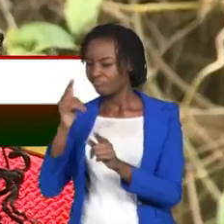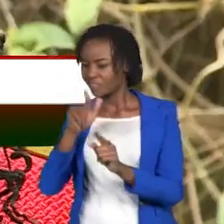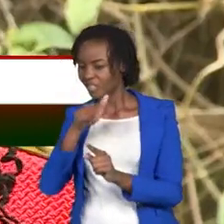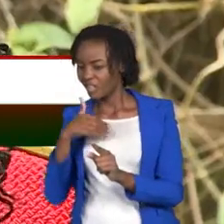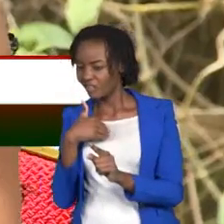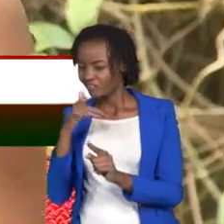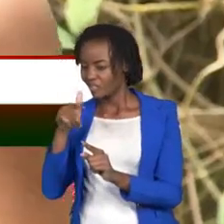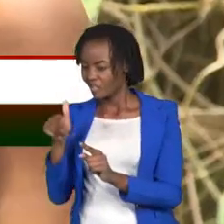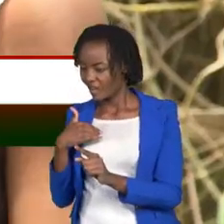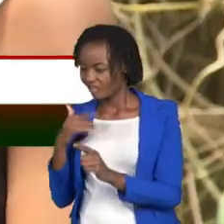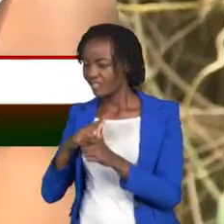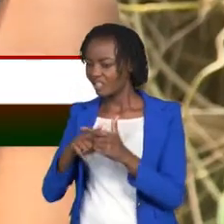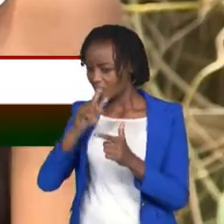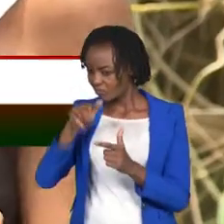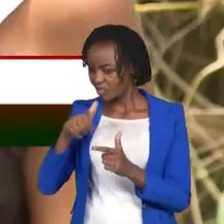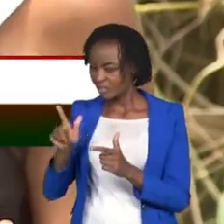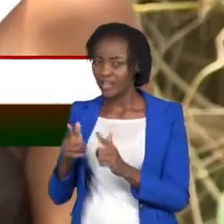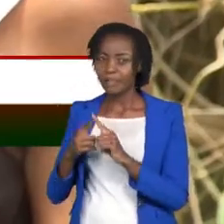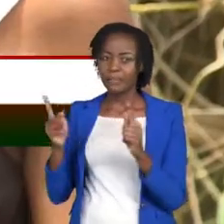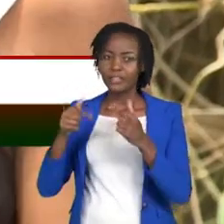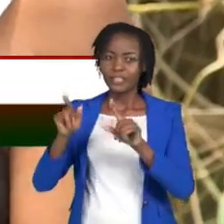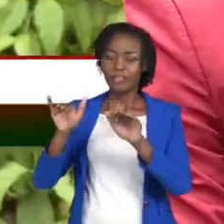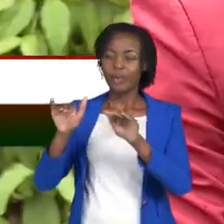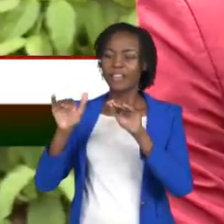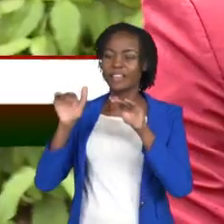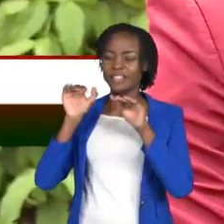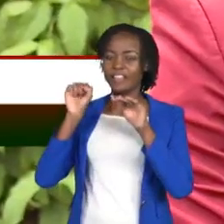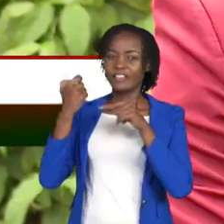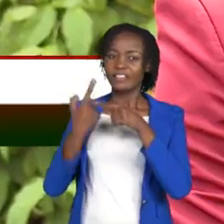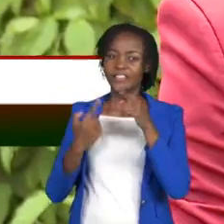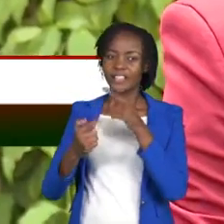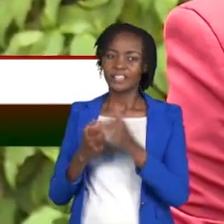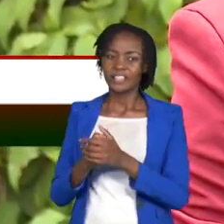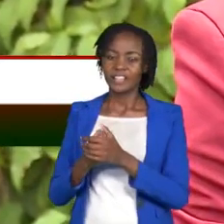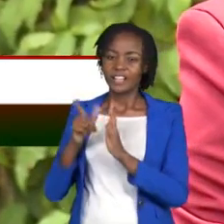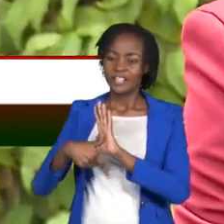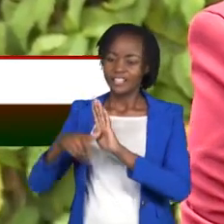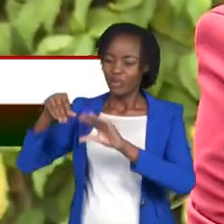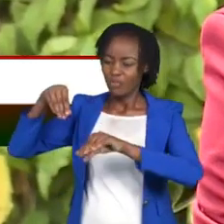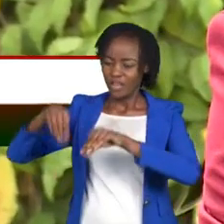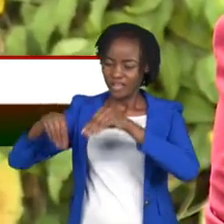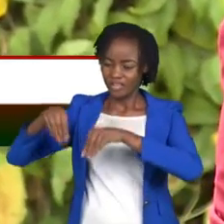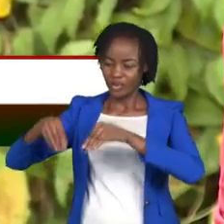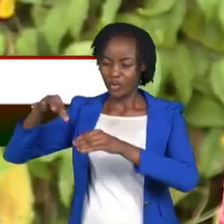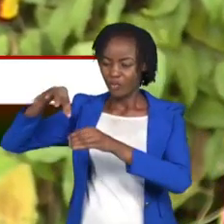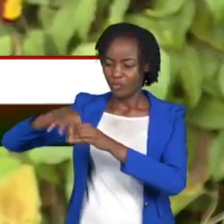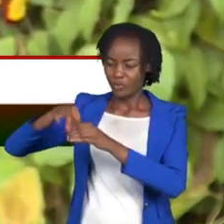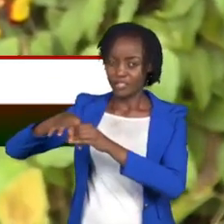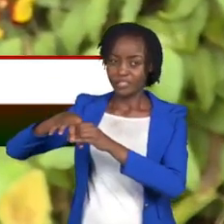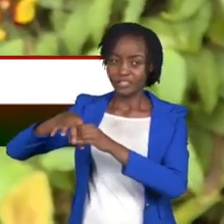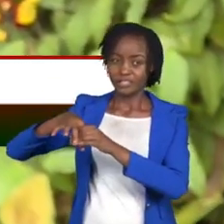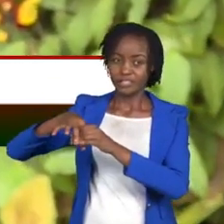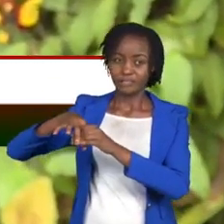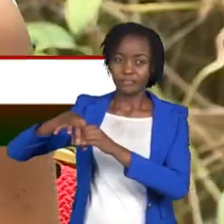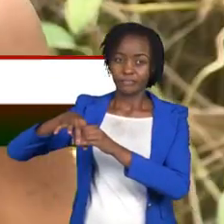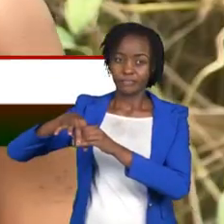It should be like this. But we wait for 5 years down the line after electing people into parliament or into government, and now when elections are just around